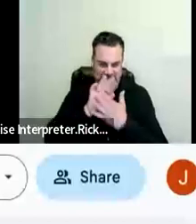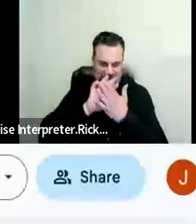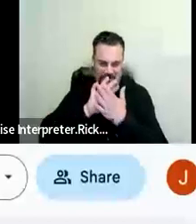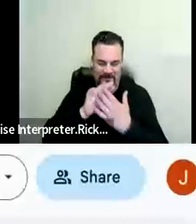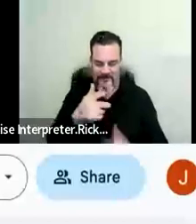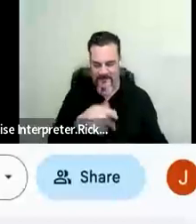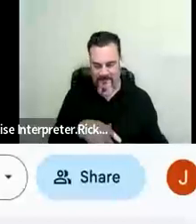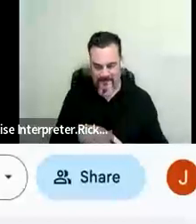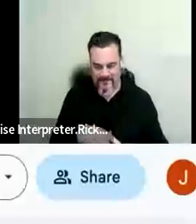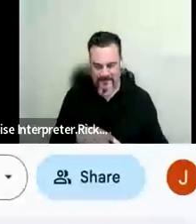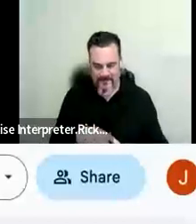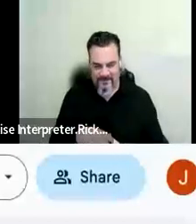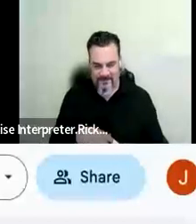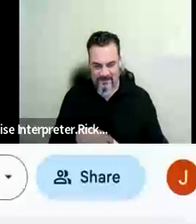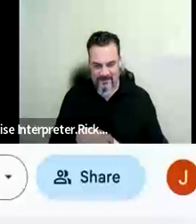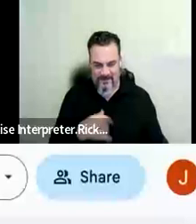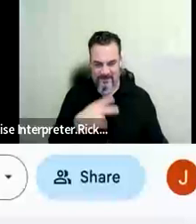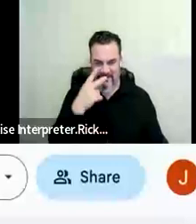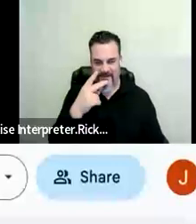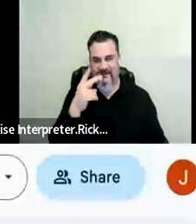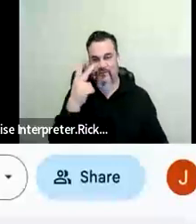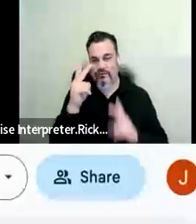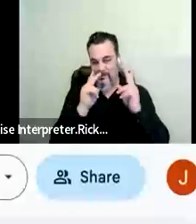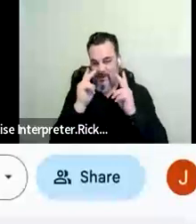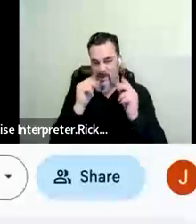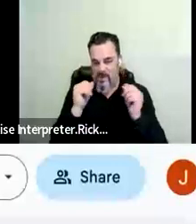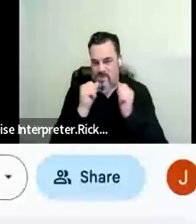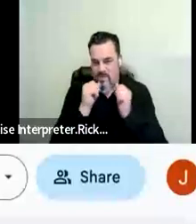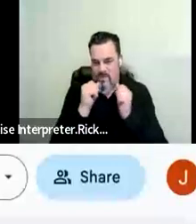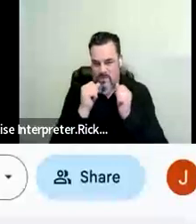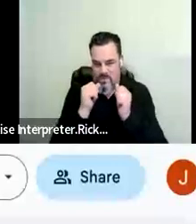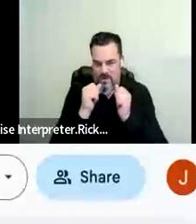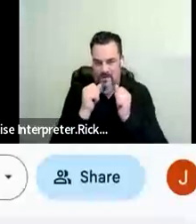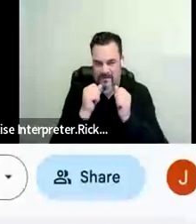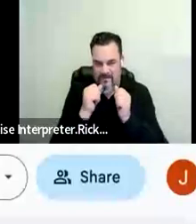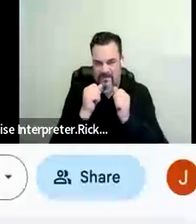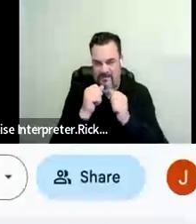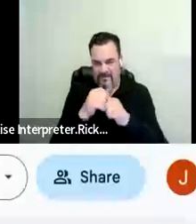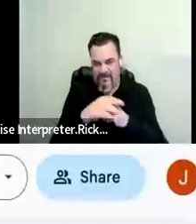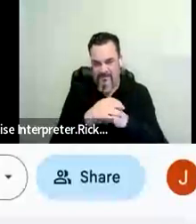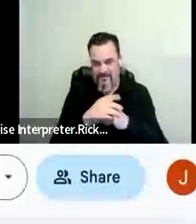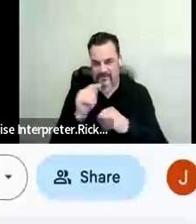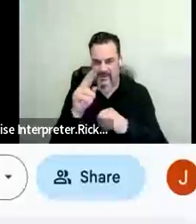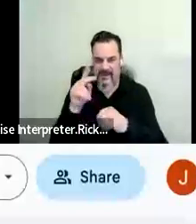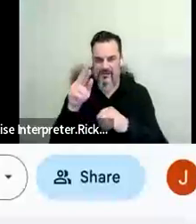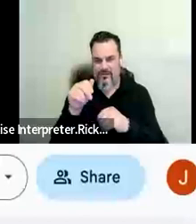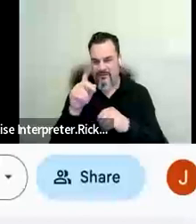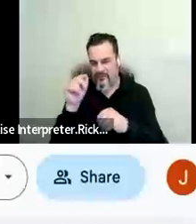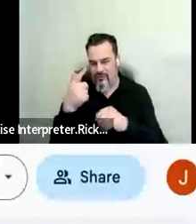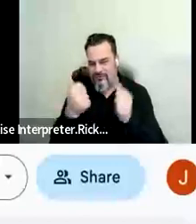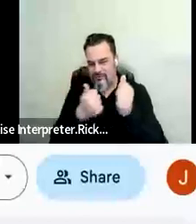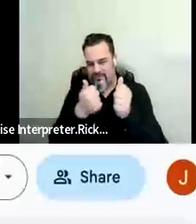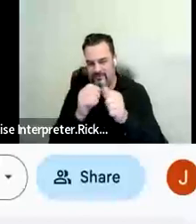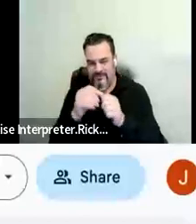I see 2 people are bundled up in the freezing cold tundra of blank. Dog chases them in the